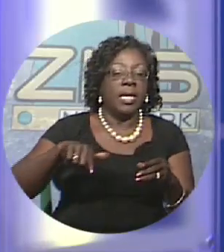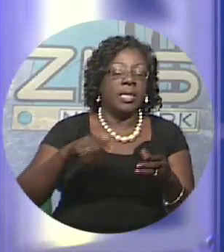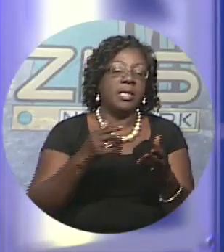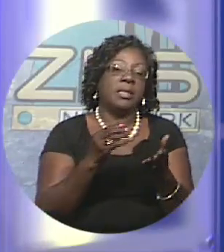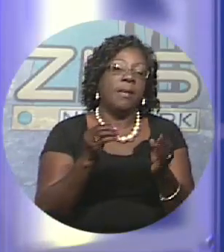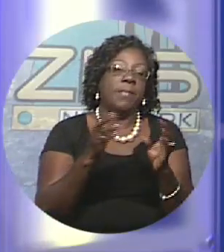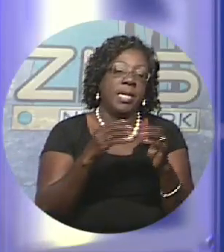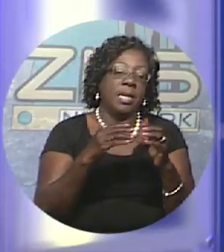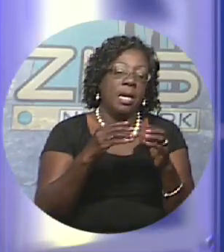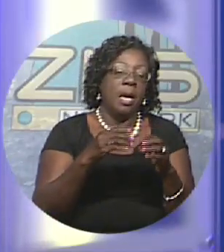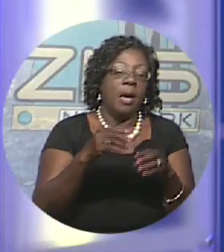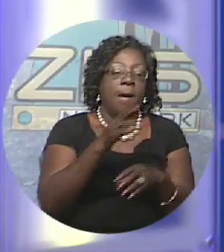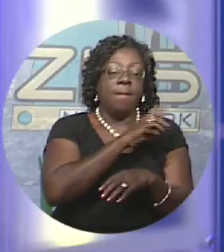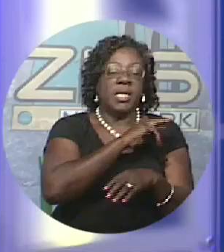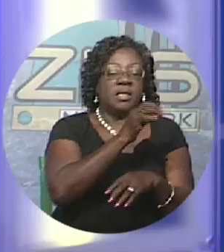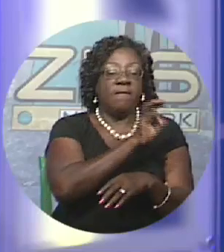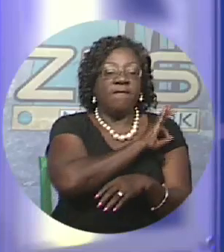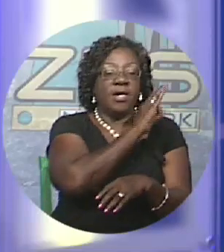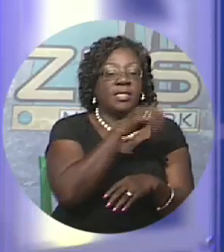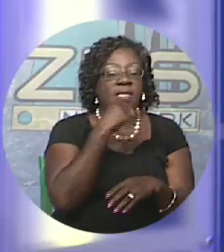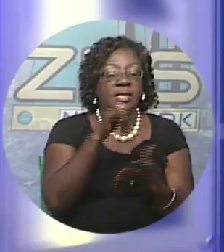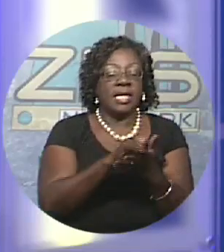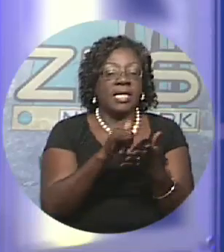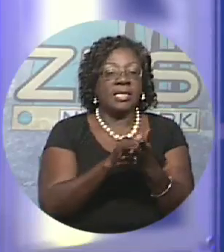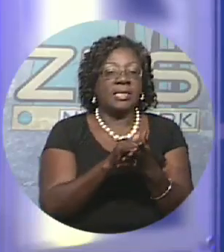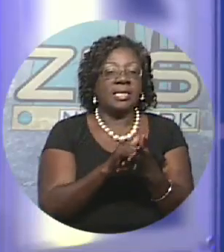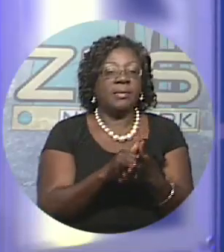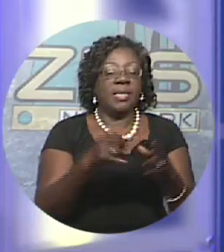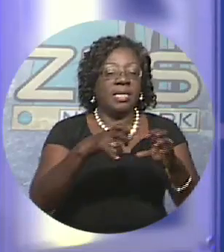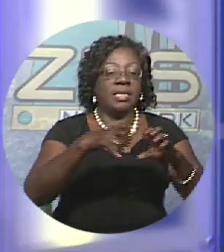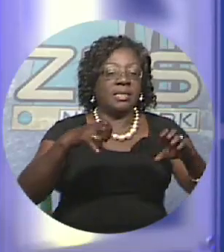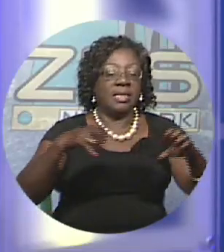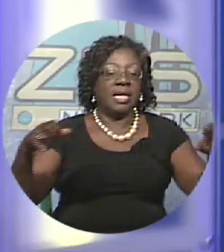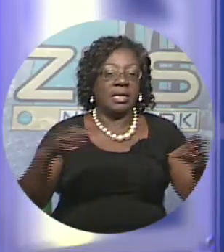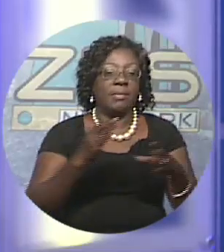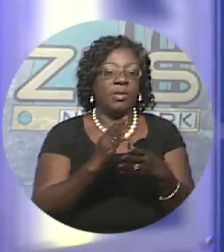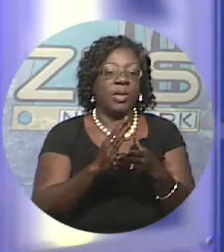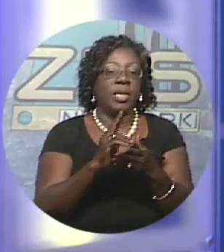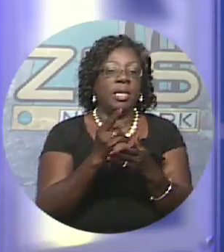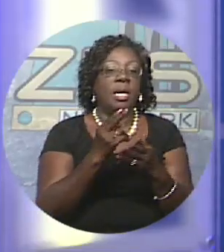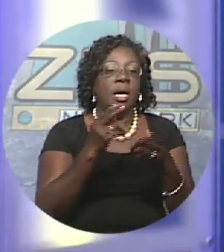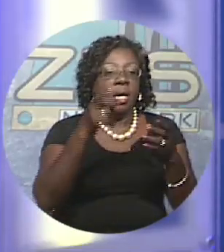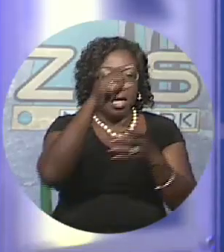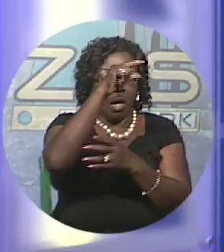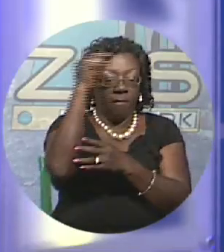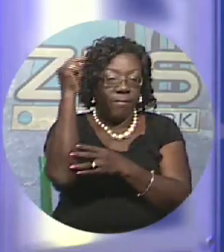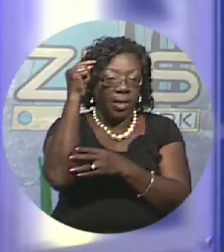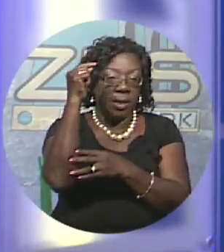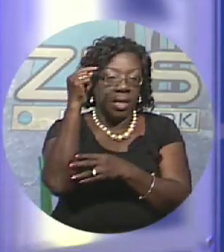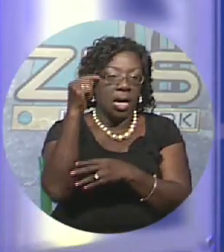Now, Mr. Ferguson said there seems to be a disconnect between government and the trade union movement.